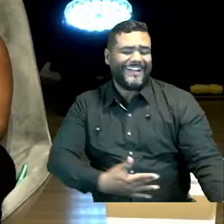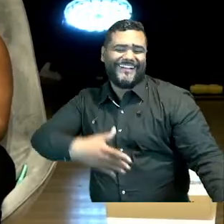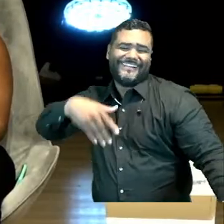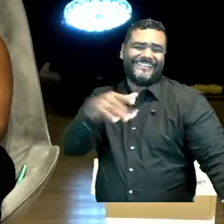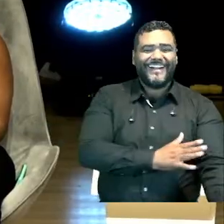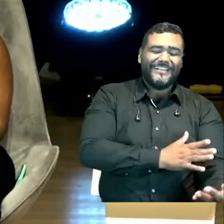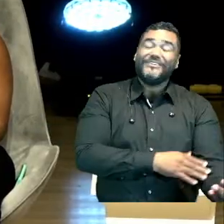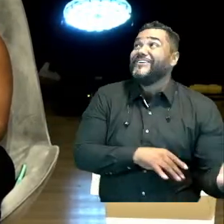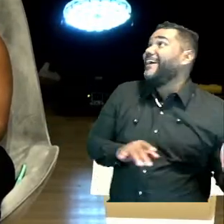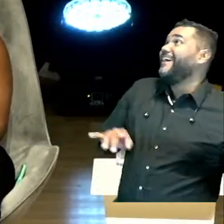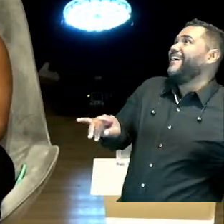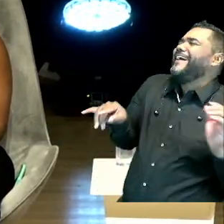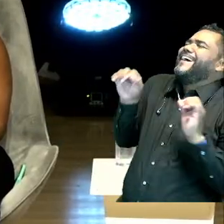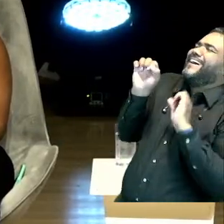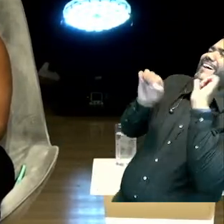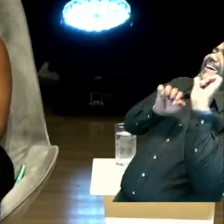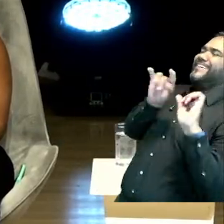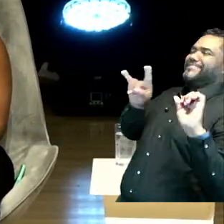chants.